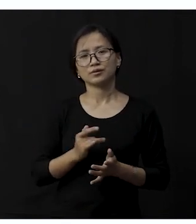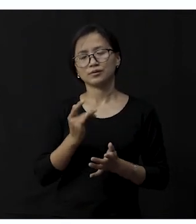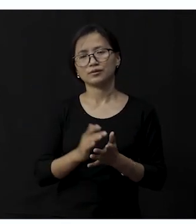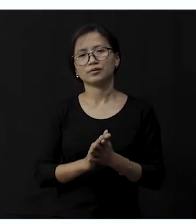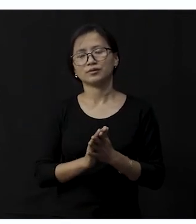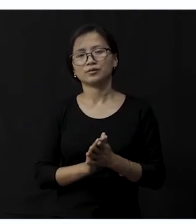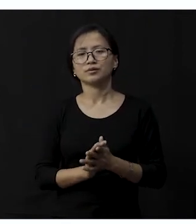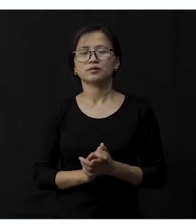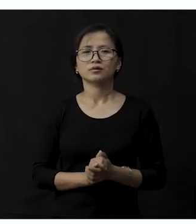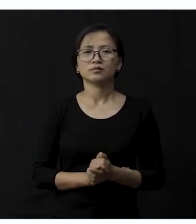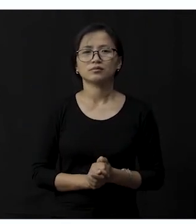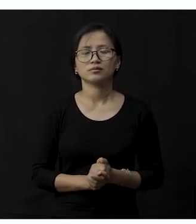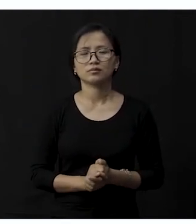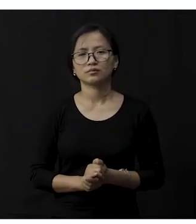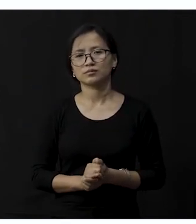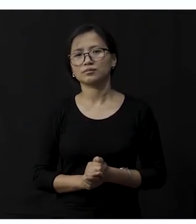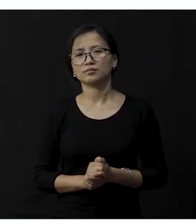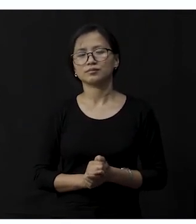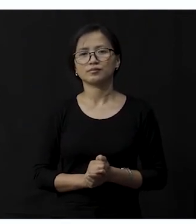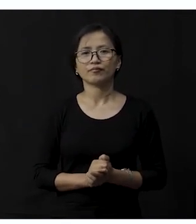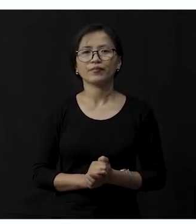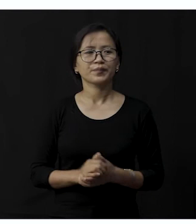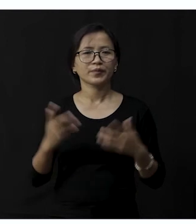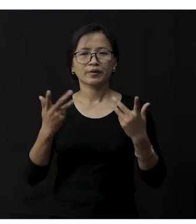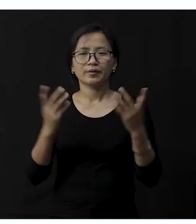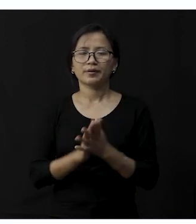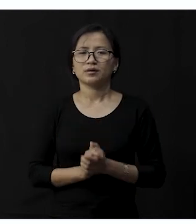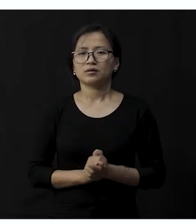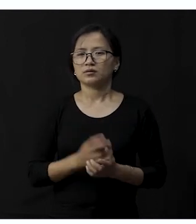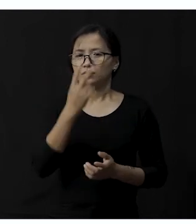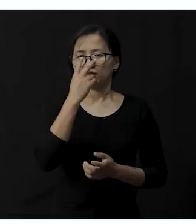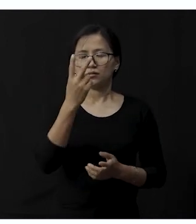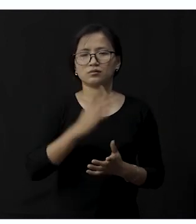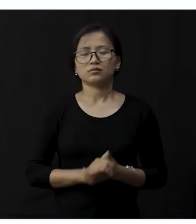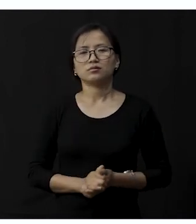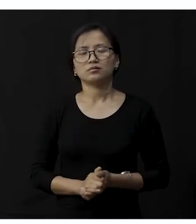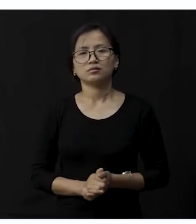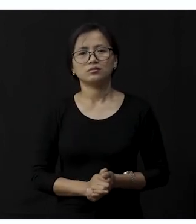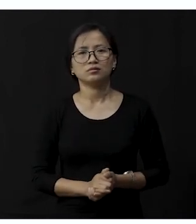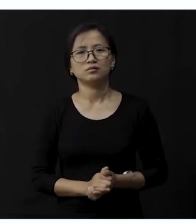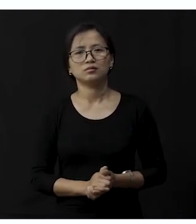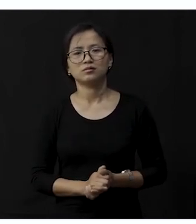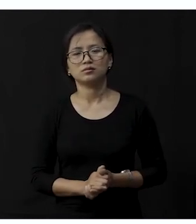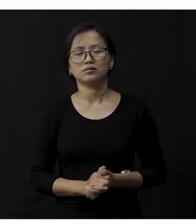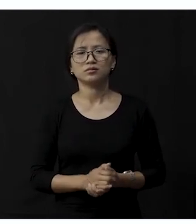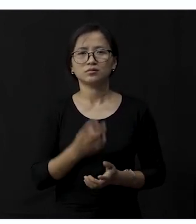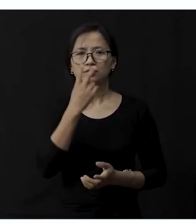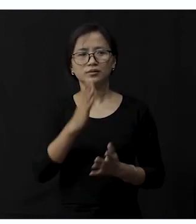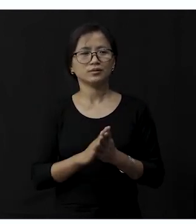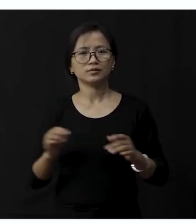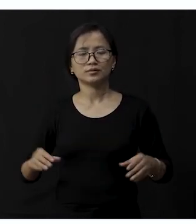is going to be your adjective. Then what else can you see and describe? I can say that the tree